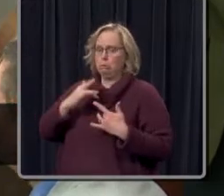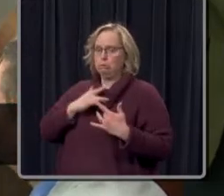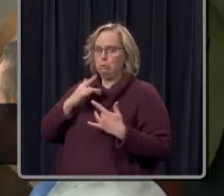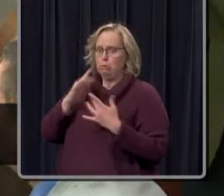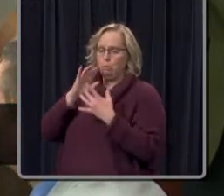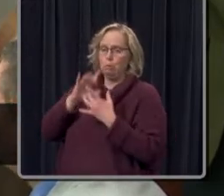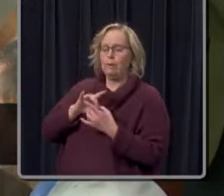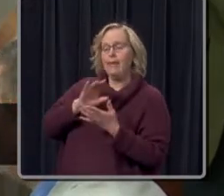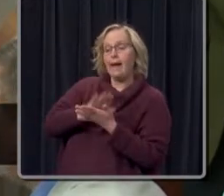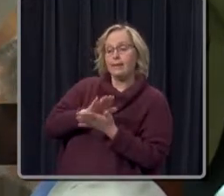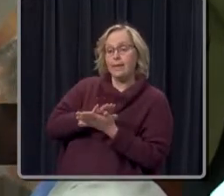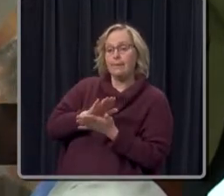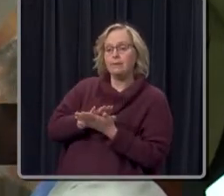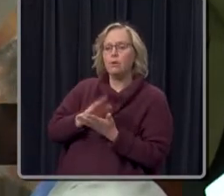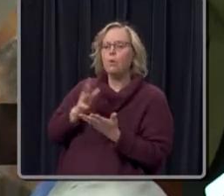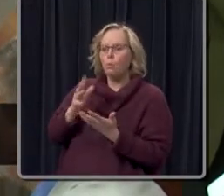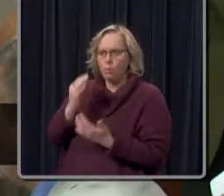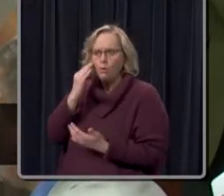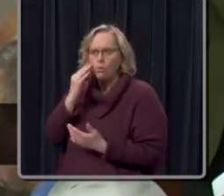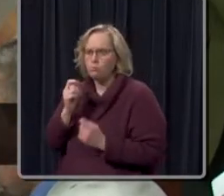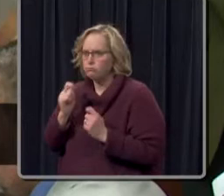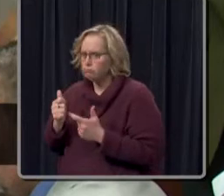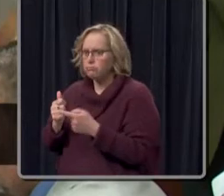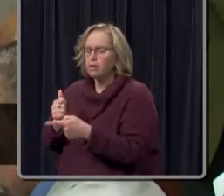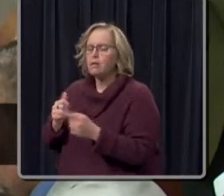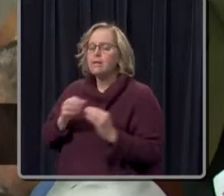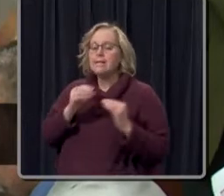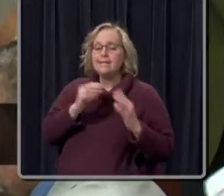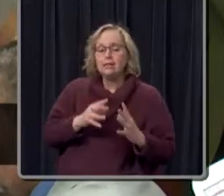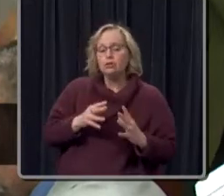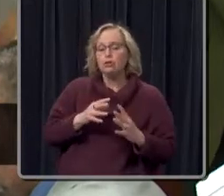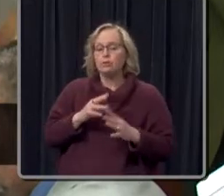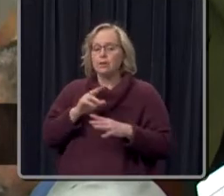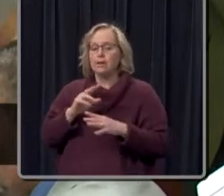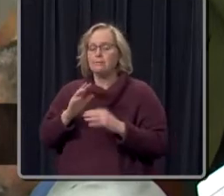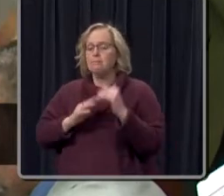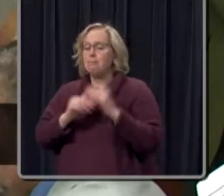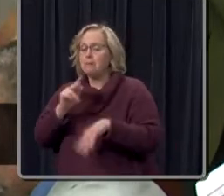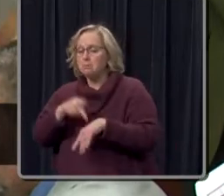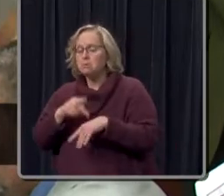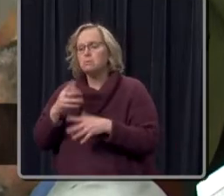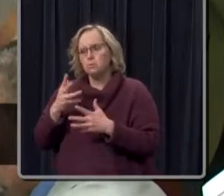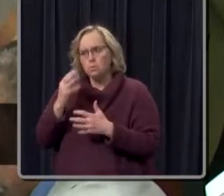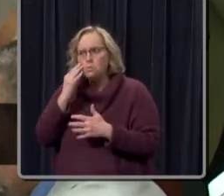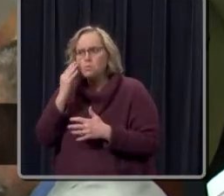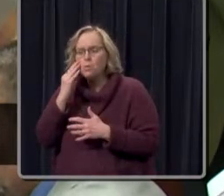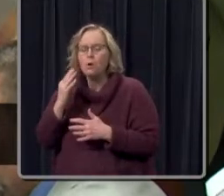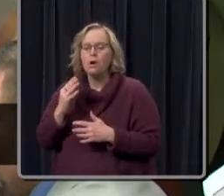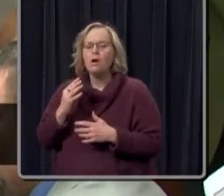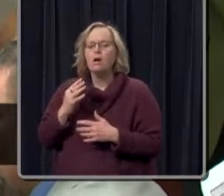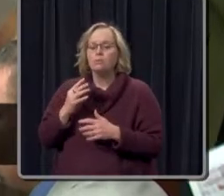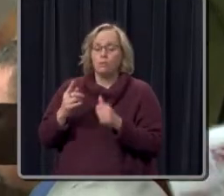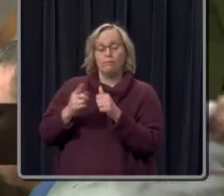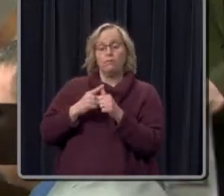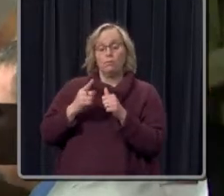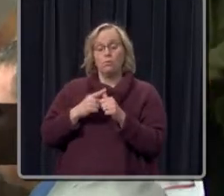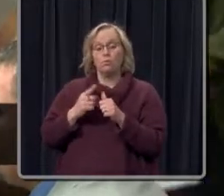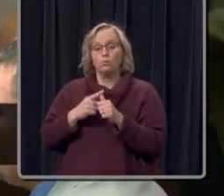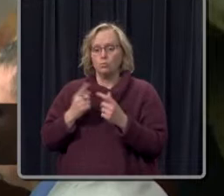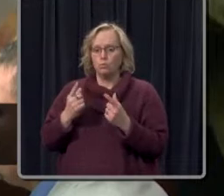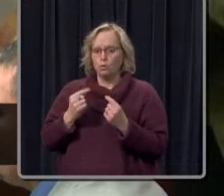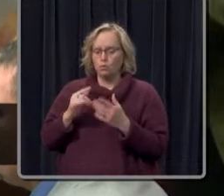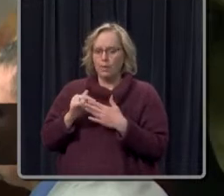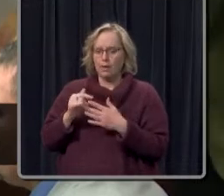to hear from them as soon as we can. Those teachers and those building administrators do. So for us, again, the first step is always going to be doing that very